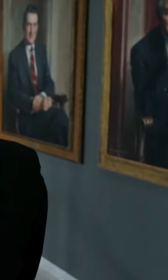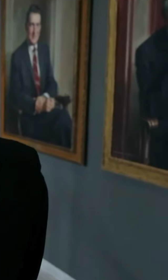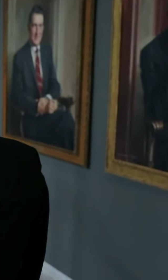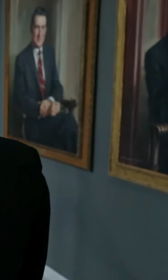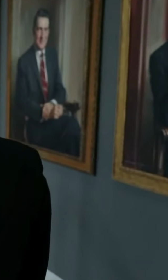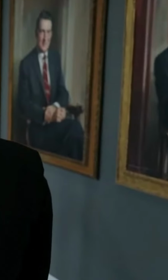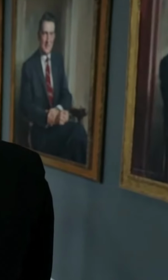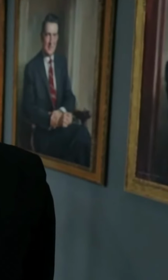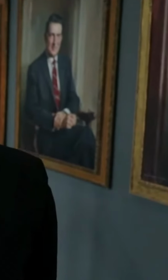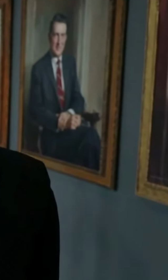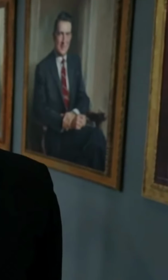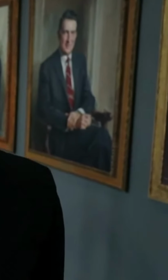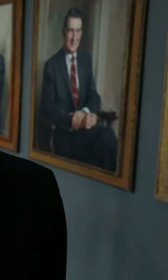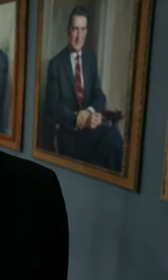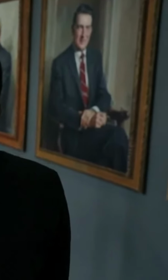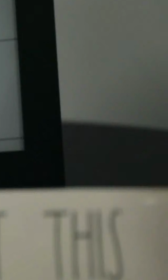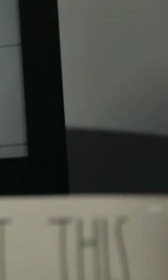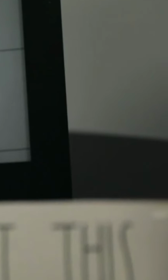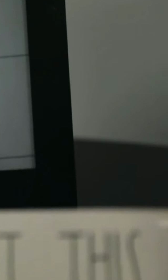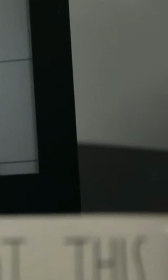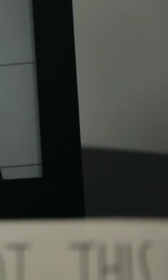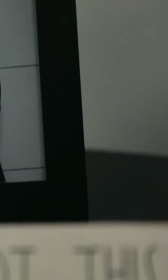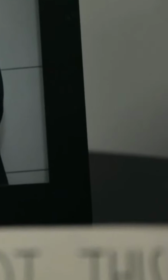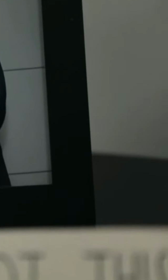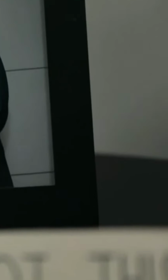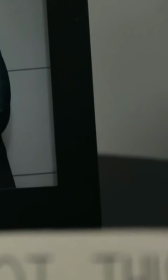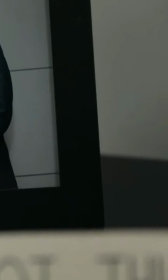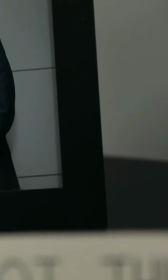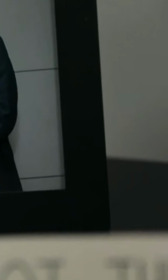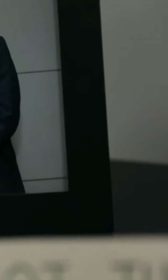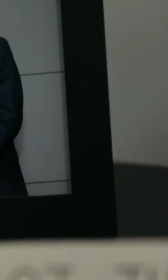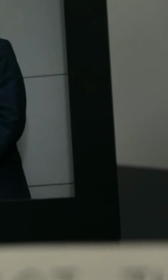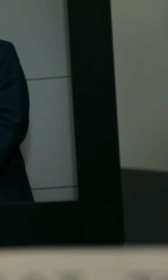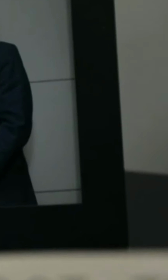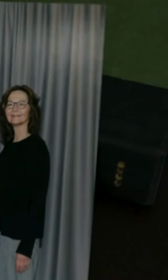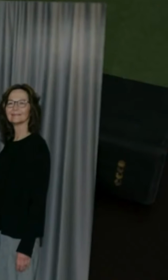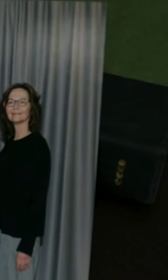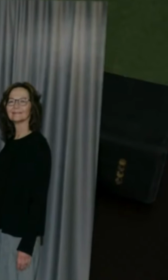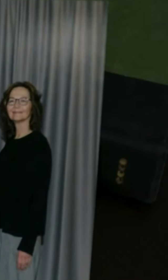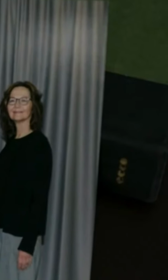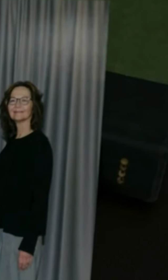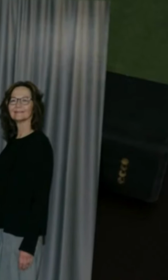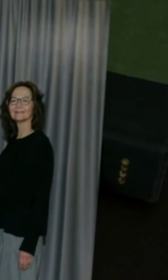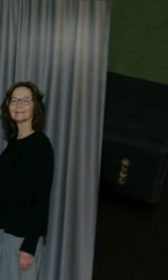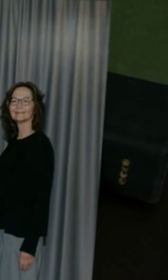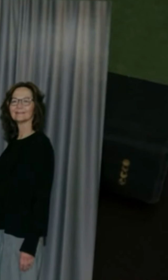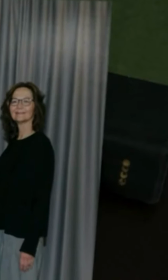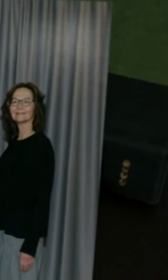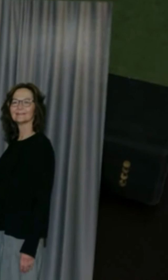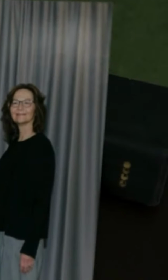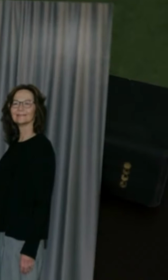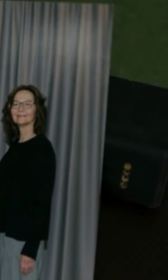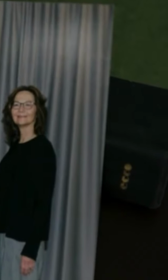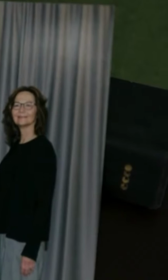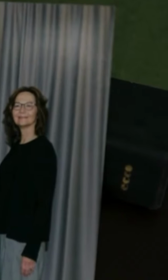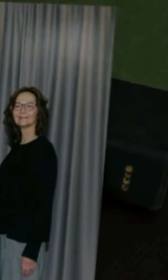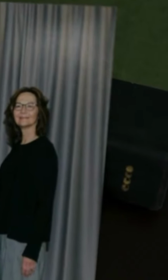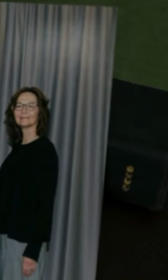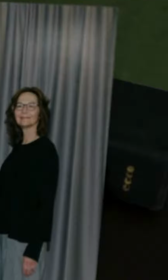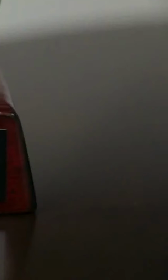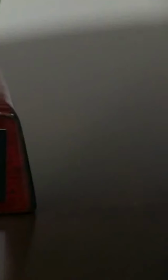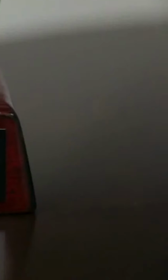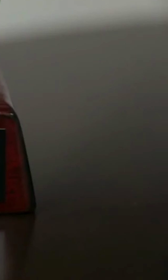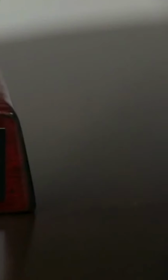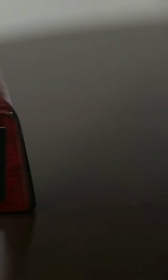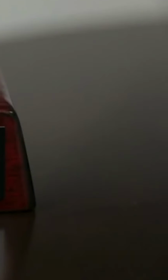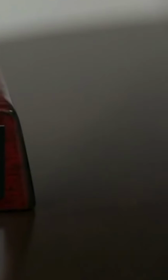sentences, suggesting that a question has been asked. I did not sneak into CIA. My employment was not and is not the result